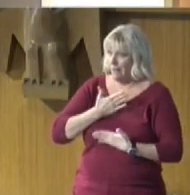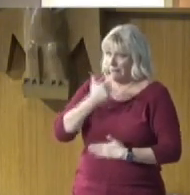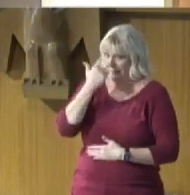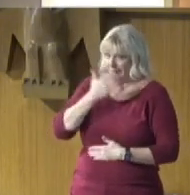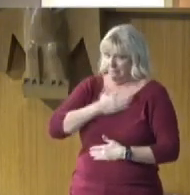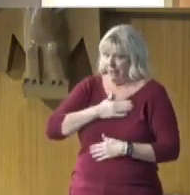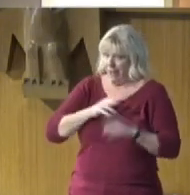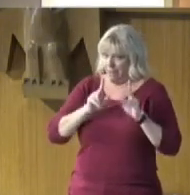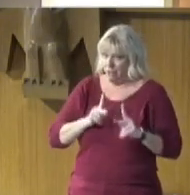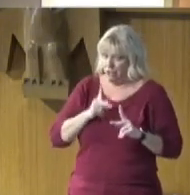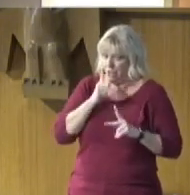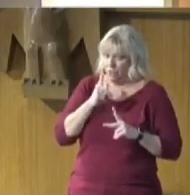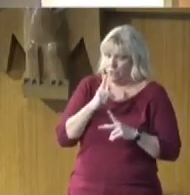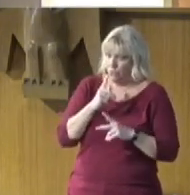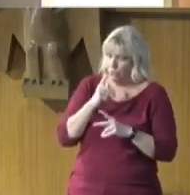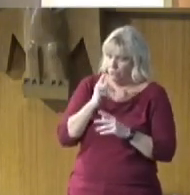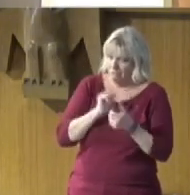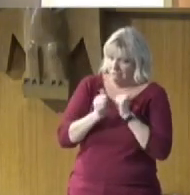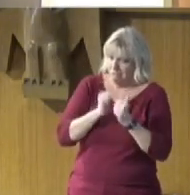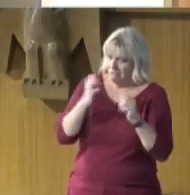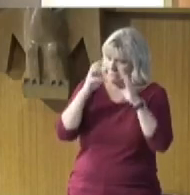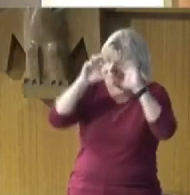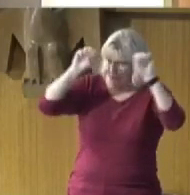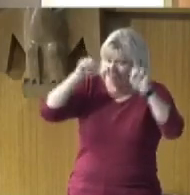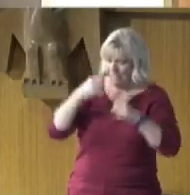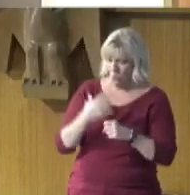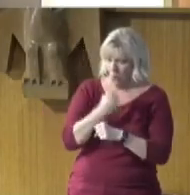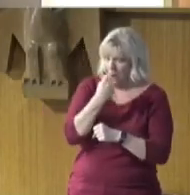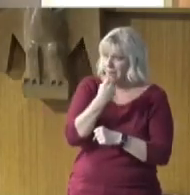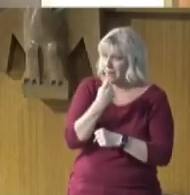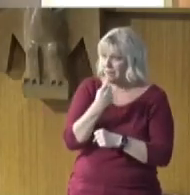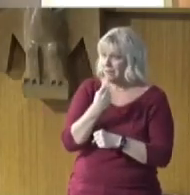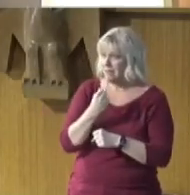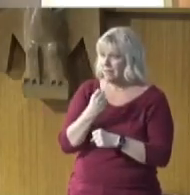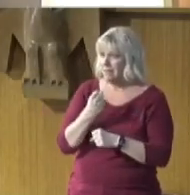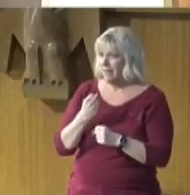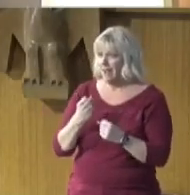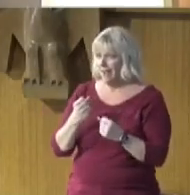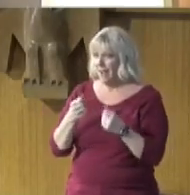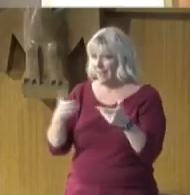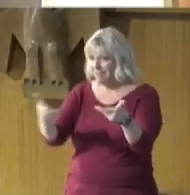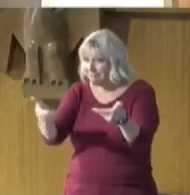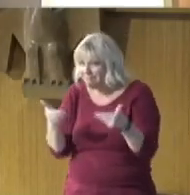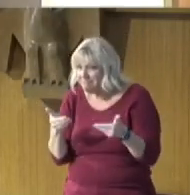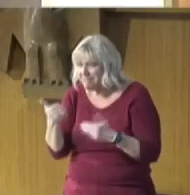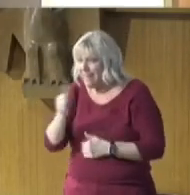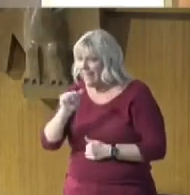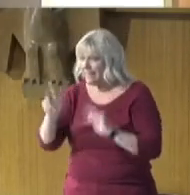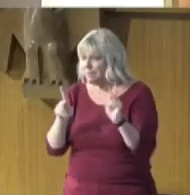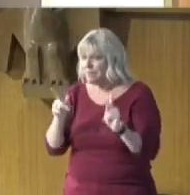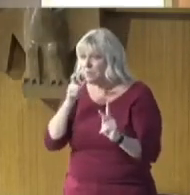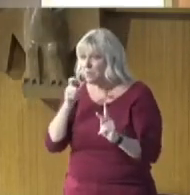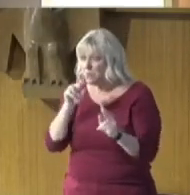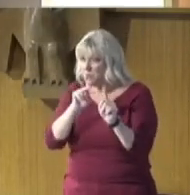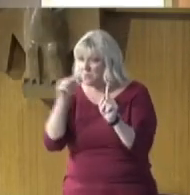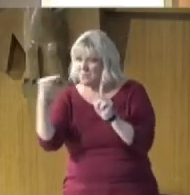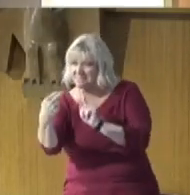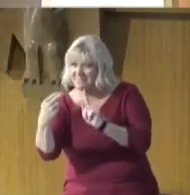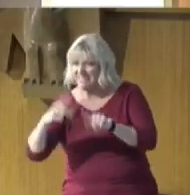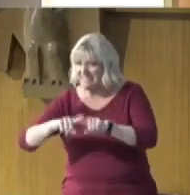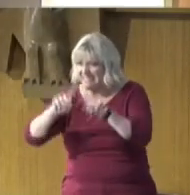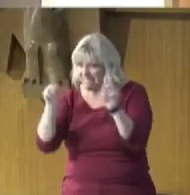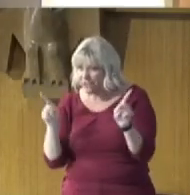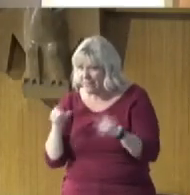won, I would be honored if anyone who saw the world differently than me wanted me to sit with them in their grief